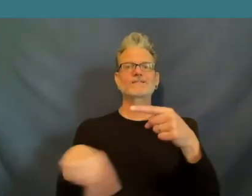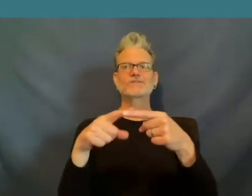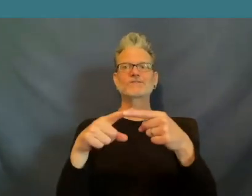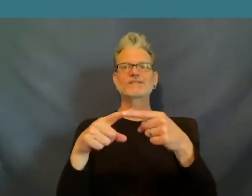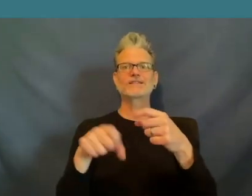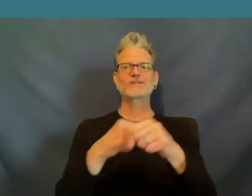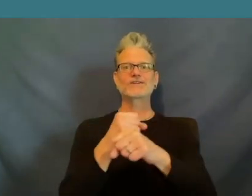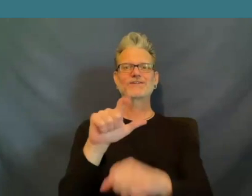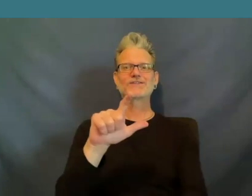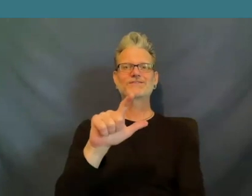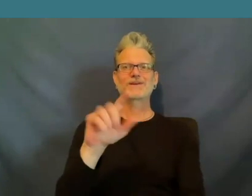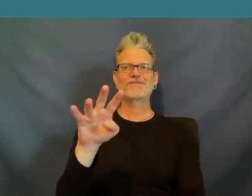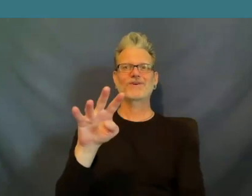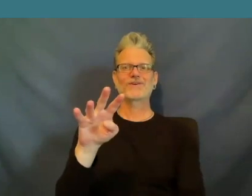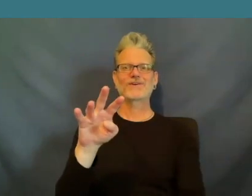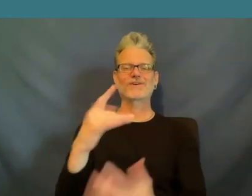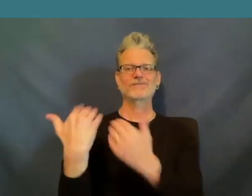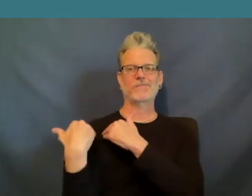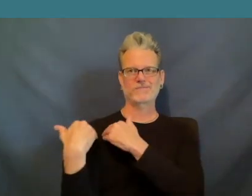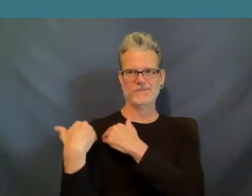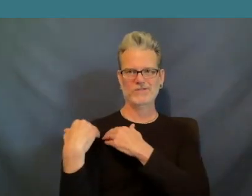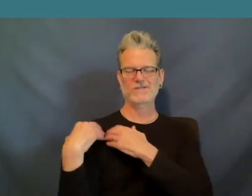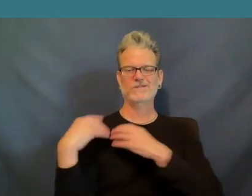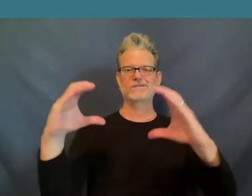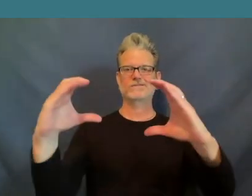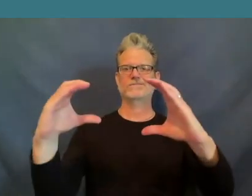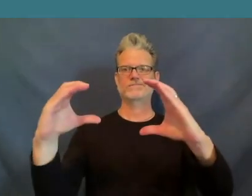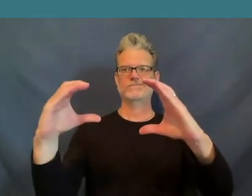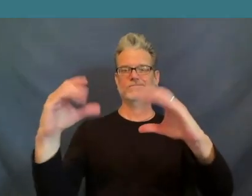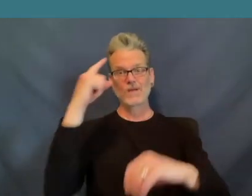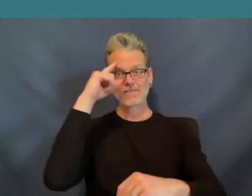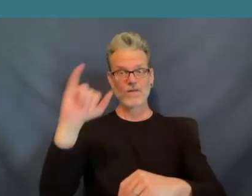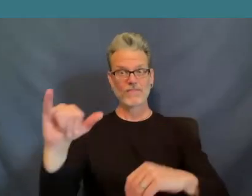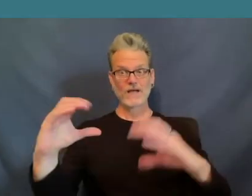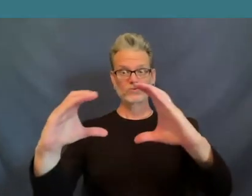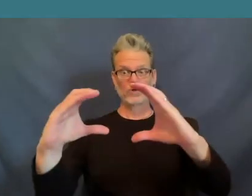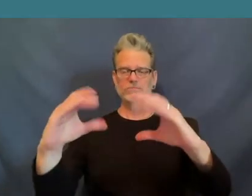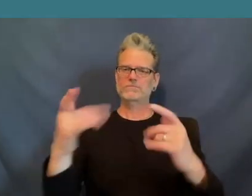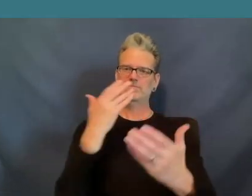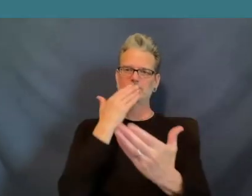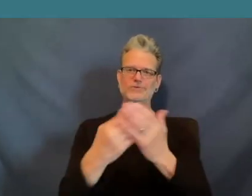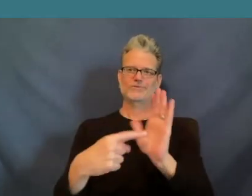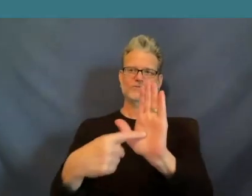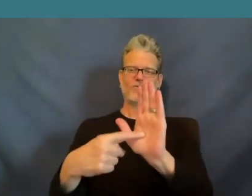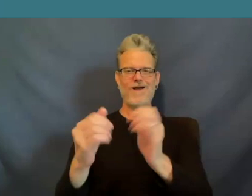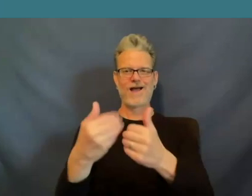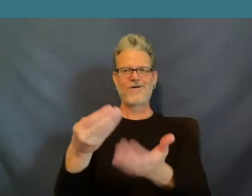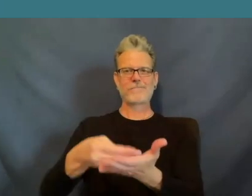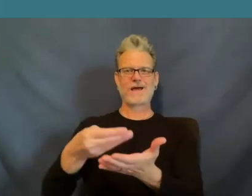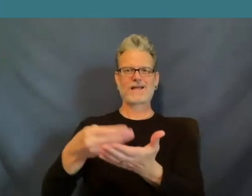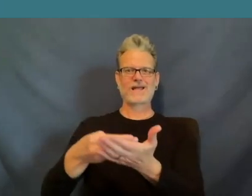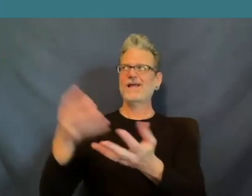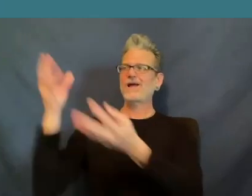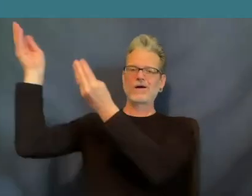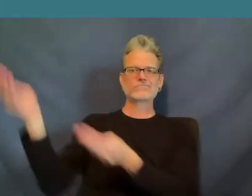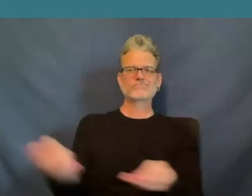2024 obligations on this chart here. We thought the chart would be a great illustration of how dollars flow through the various